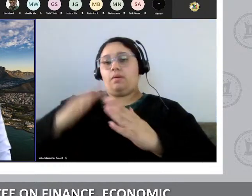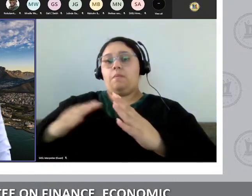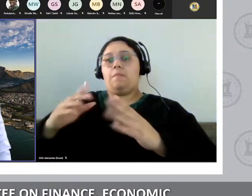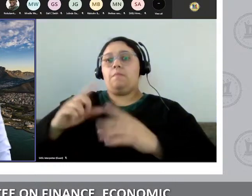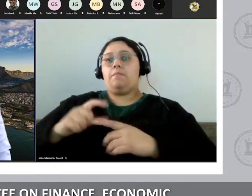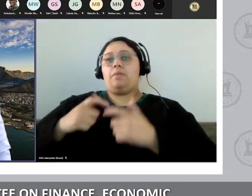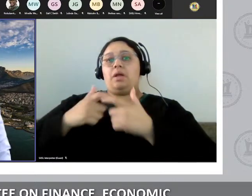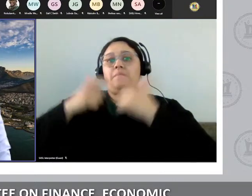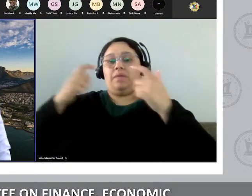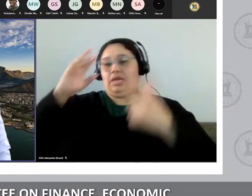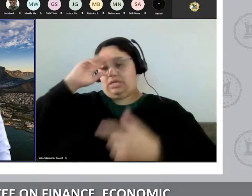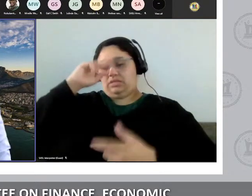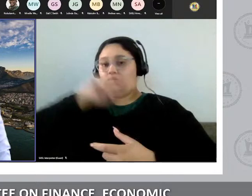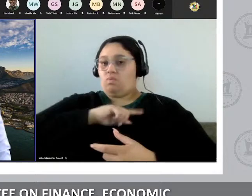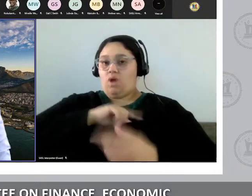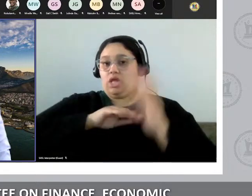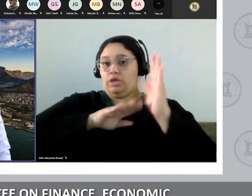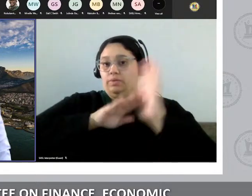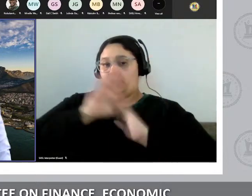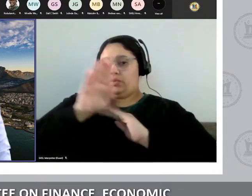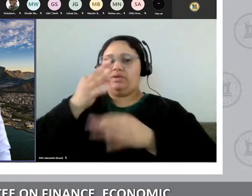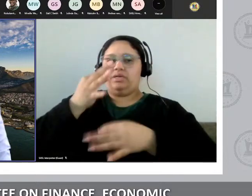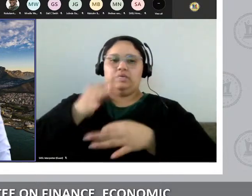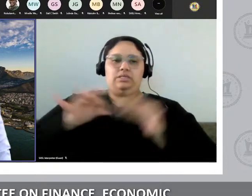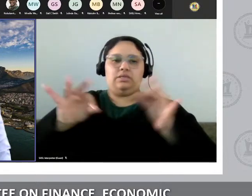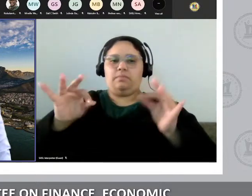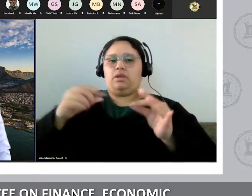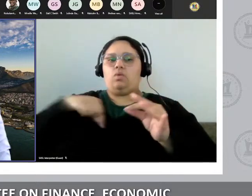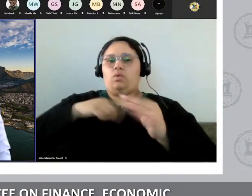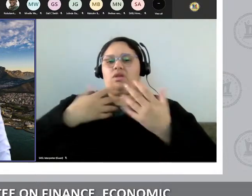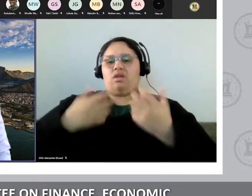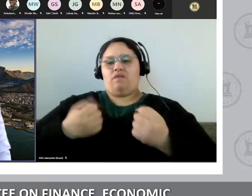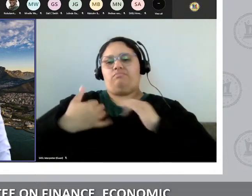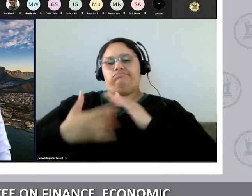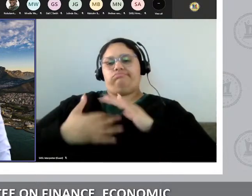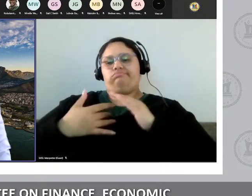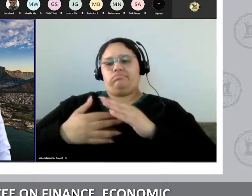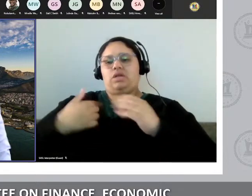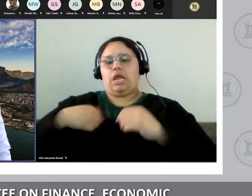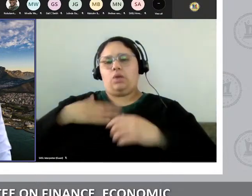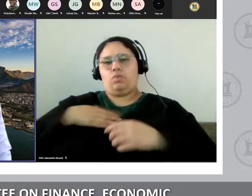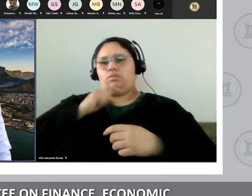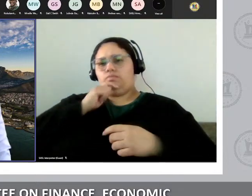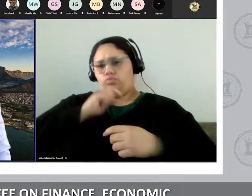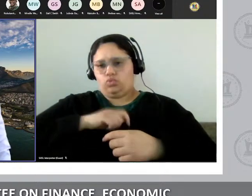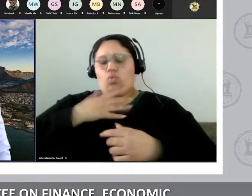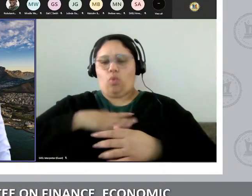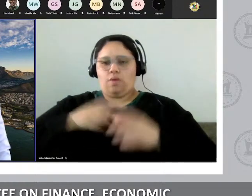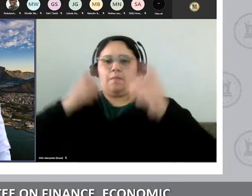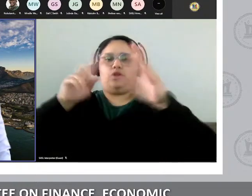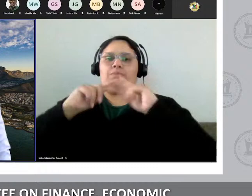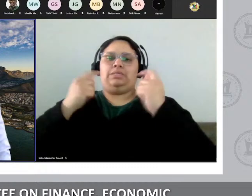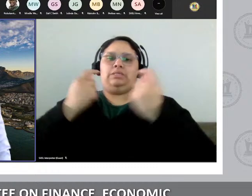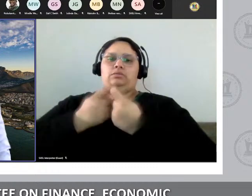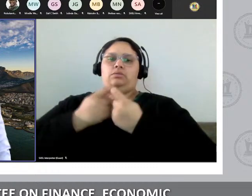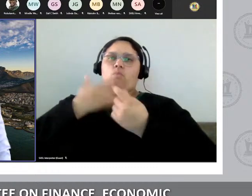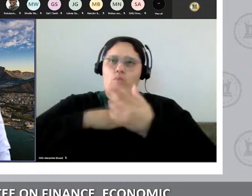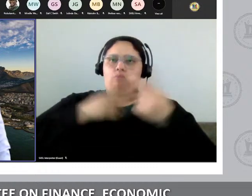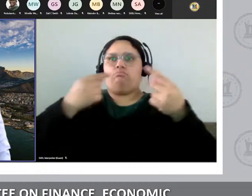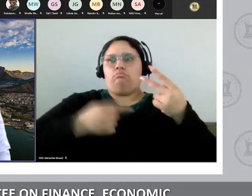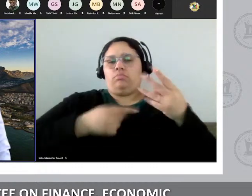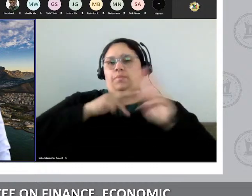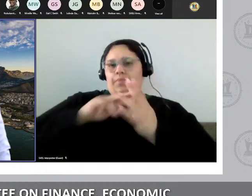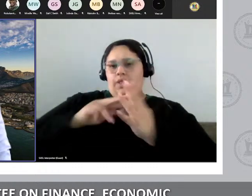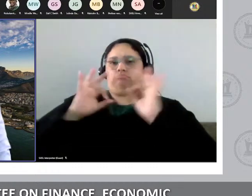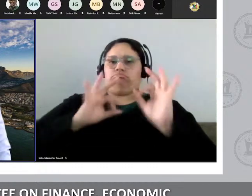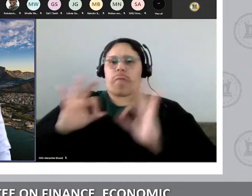improvement is just simply the passion and intentionality of the management team. They've been